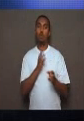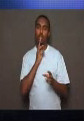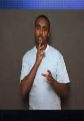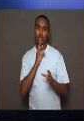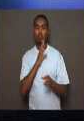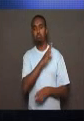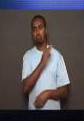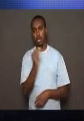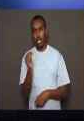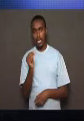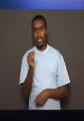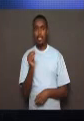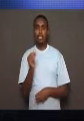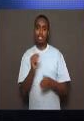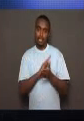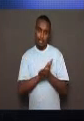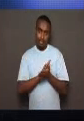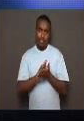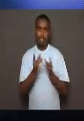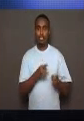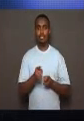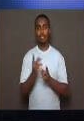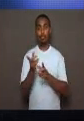supplies and sanitation systems.